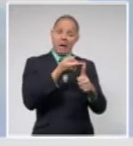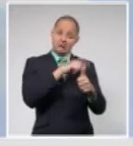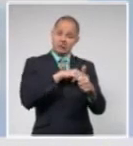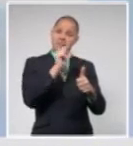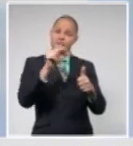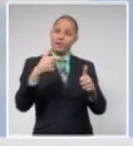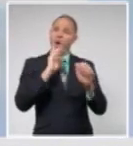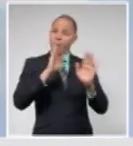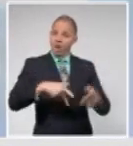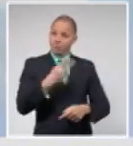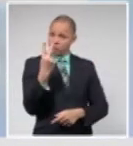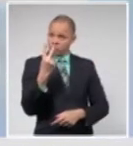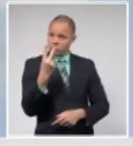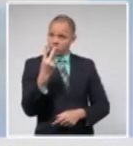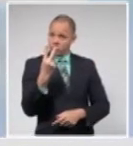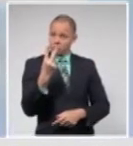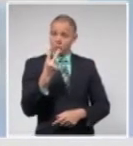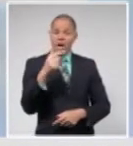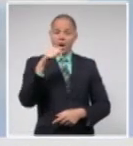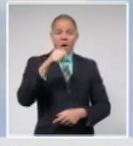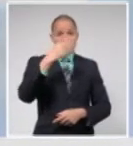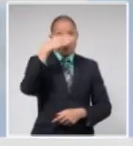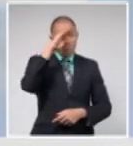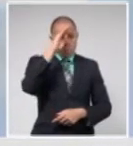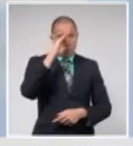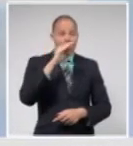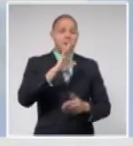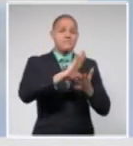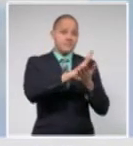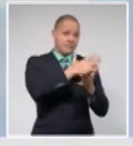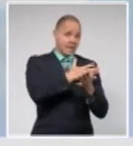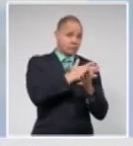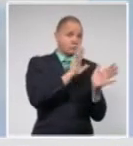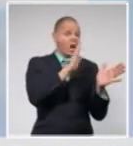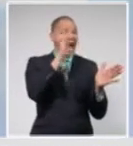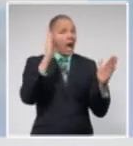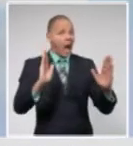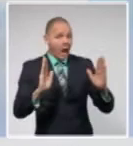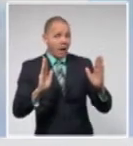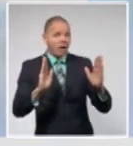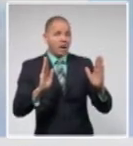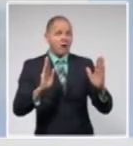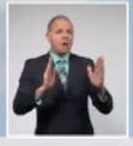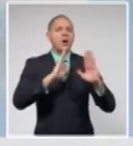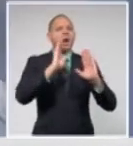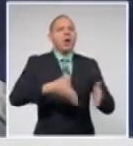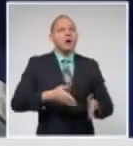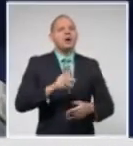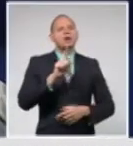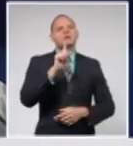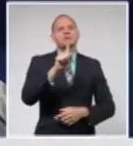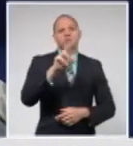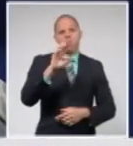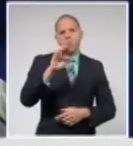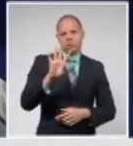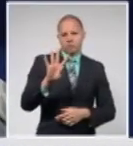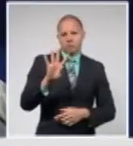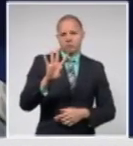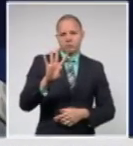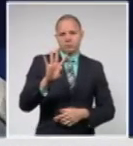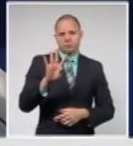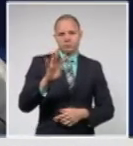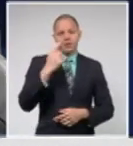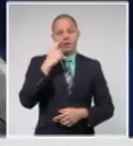the global rate of 3.27% and the regional rate of 3.47%. We